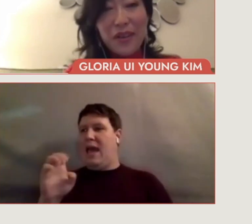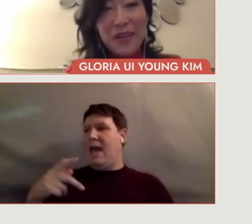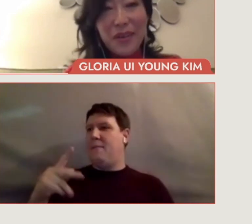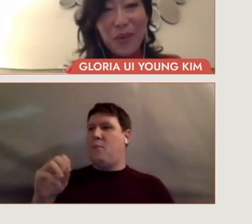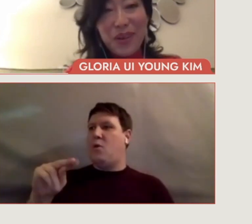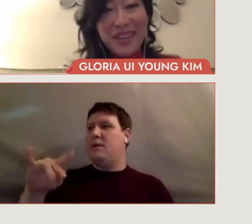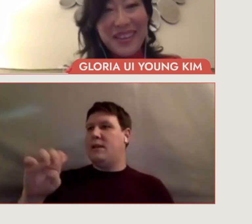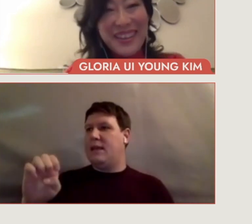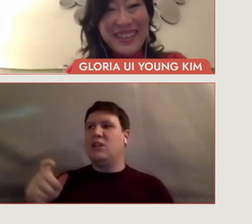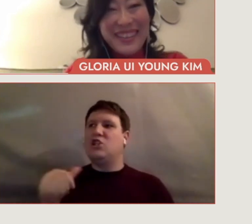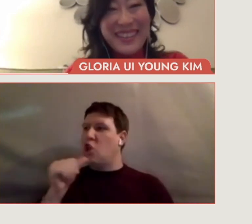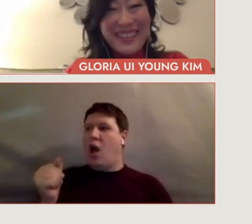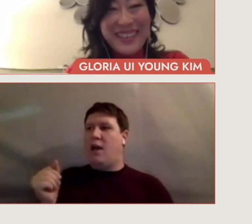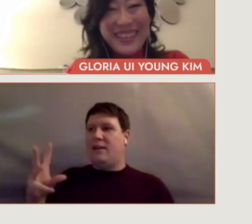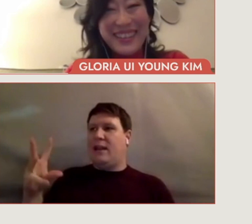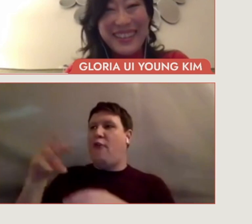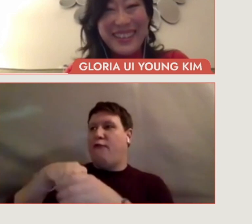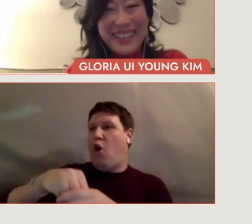saw anything or heard anything